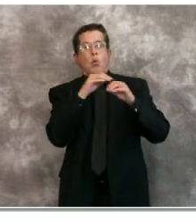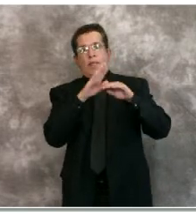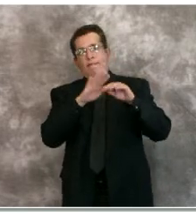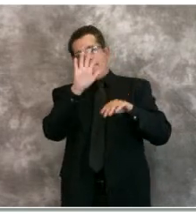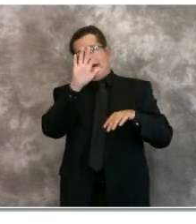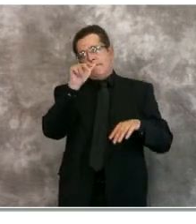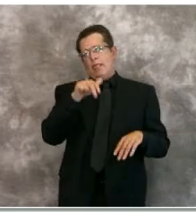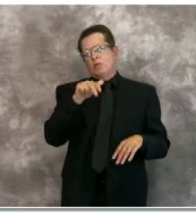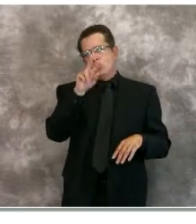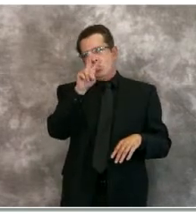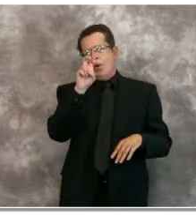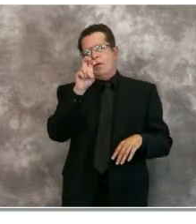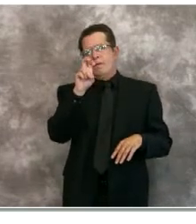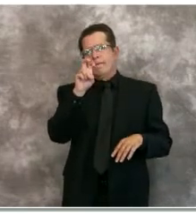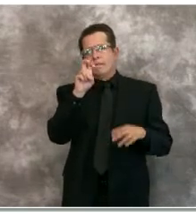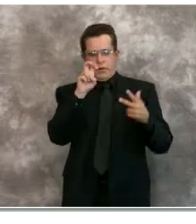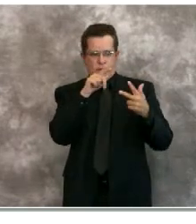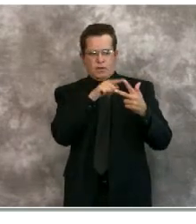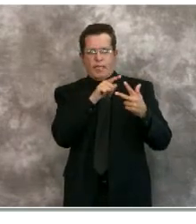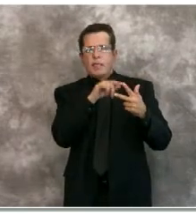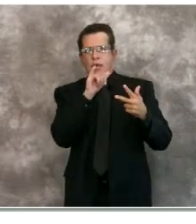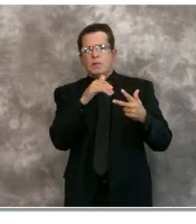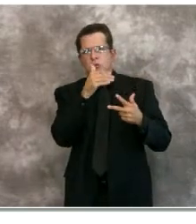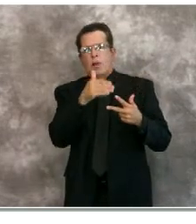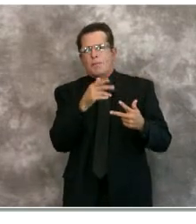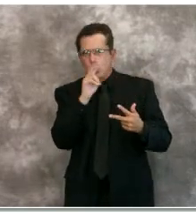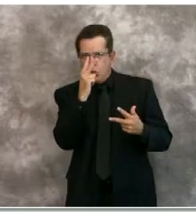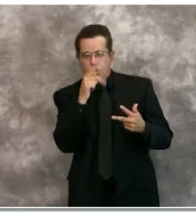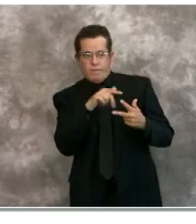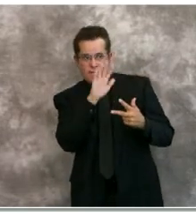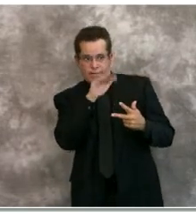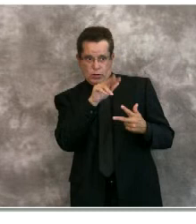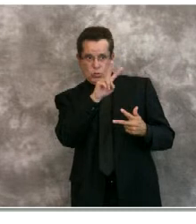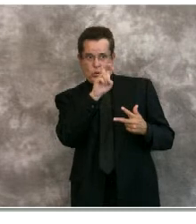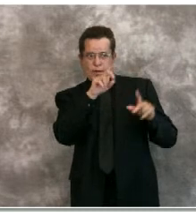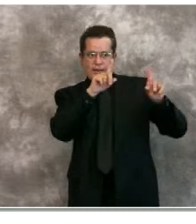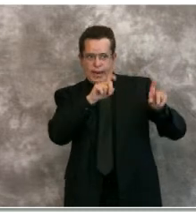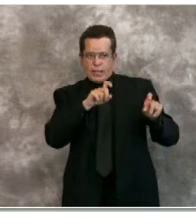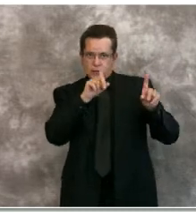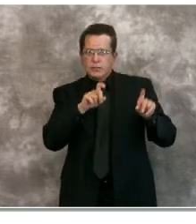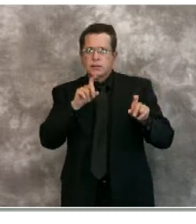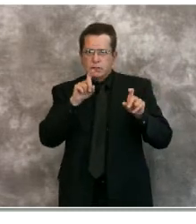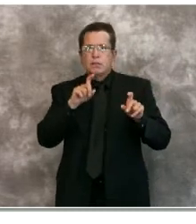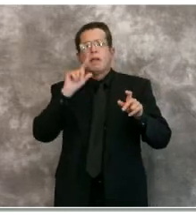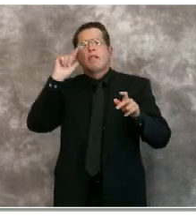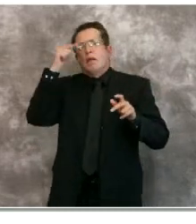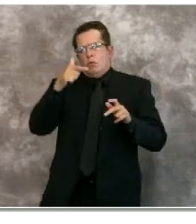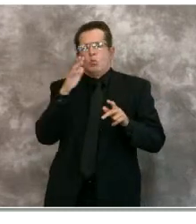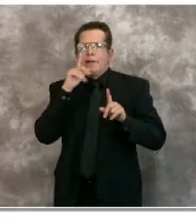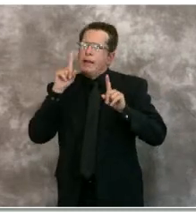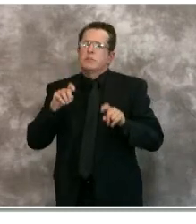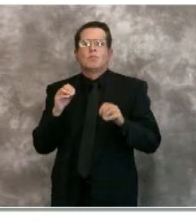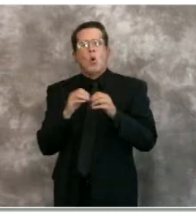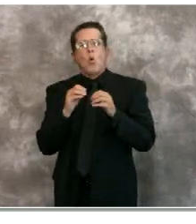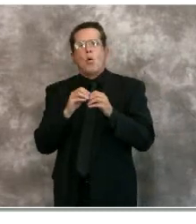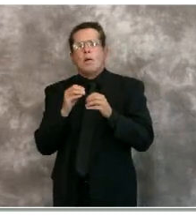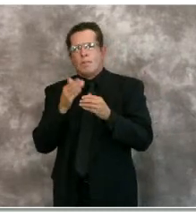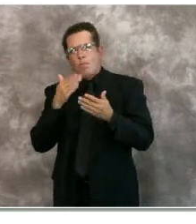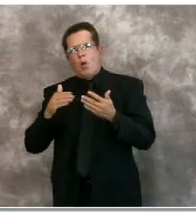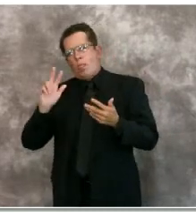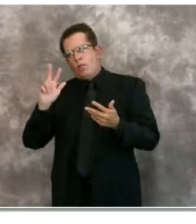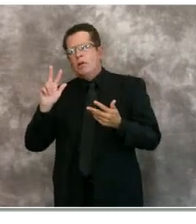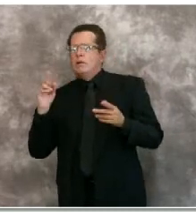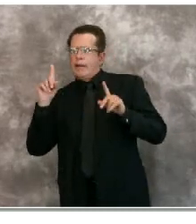5,200 for stage 2, 6,600 once we get into a full-blown stage 3, that also